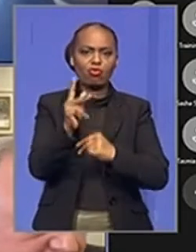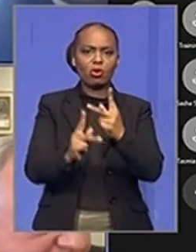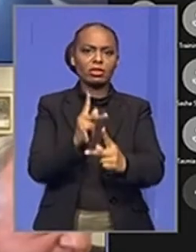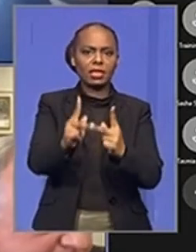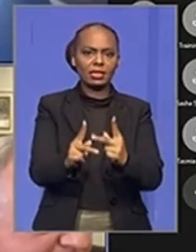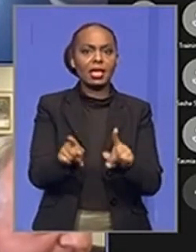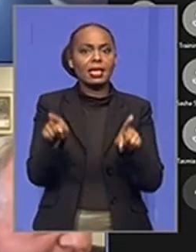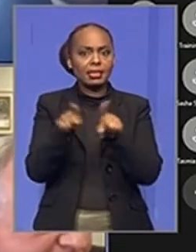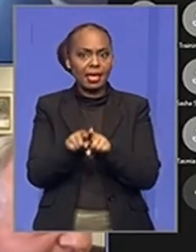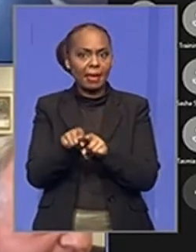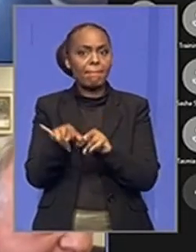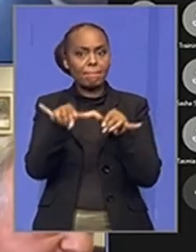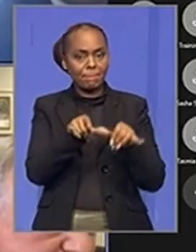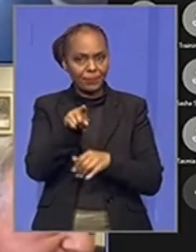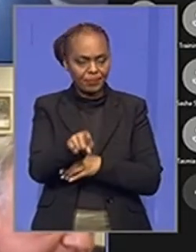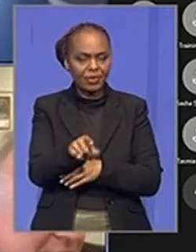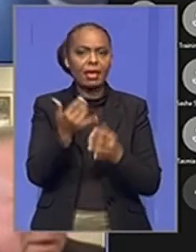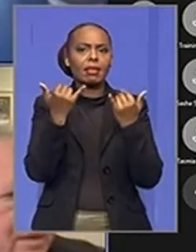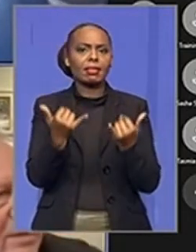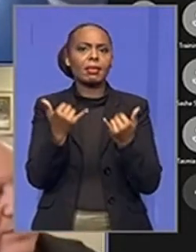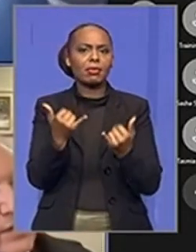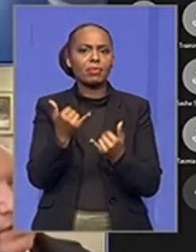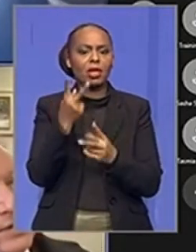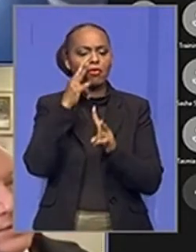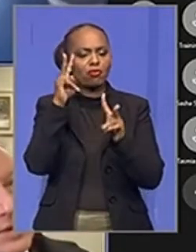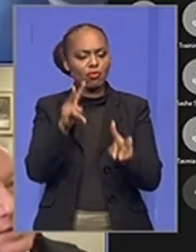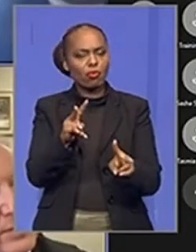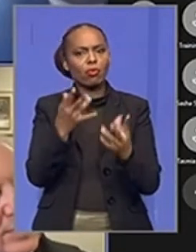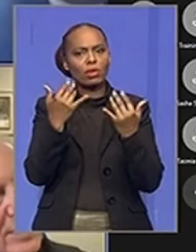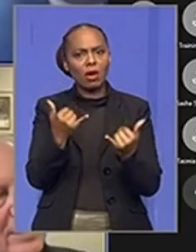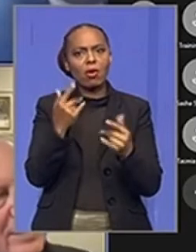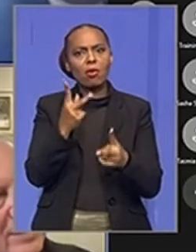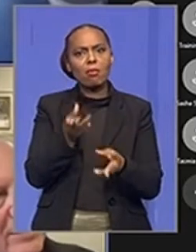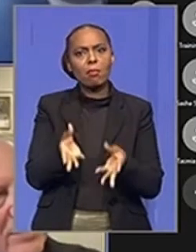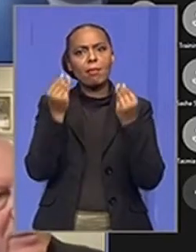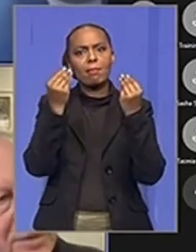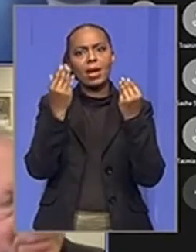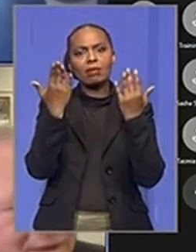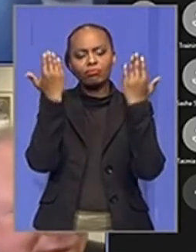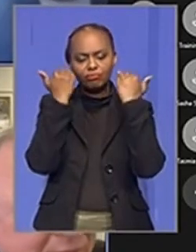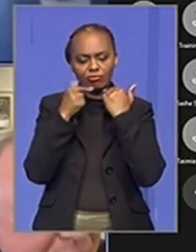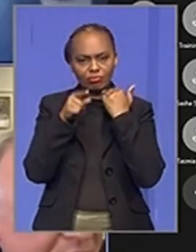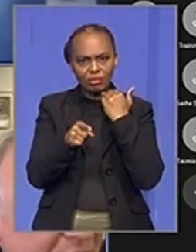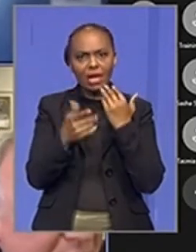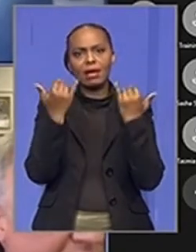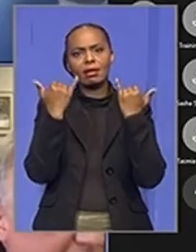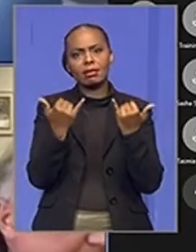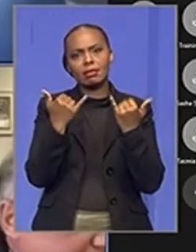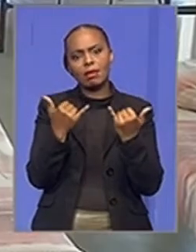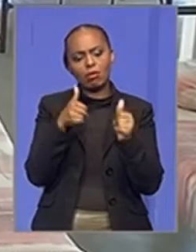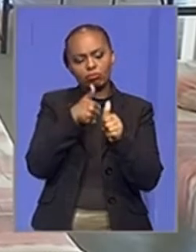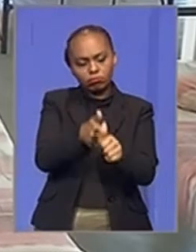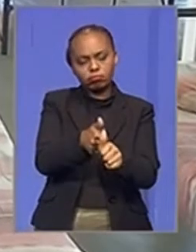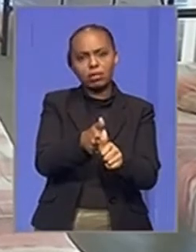Similarly, we are of the view that, with respect, that the findings of Justice Moseneke and the Commission aren't binding upon your ladyship.